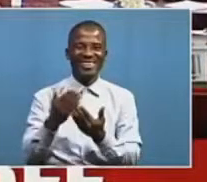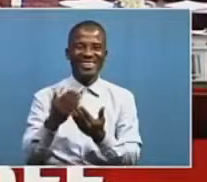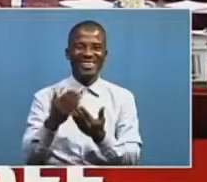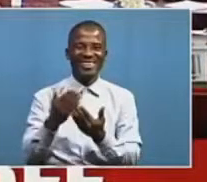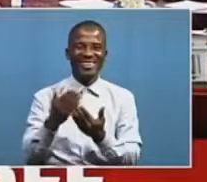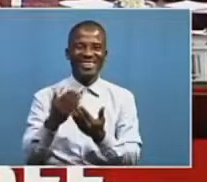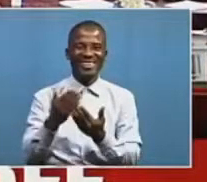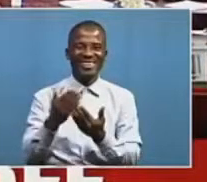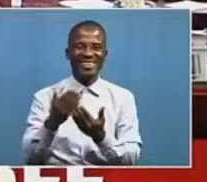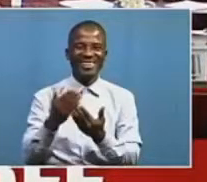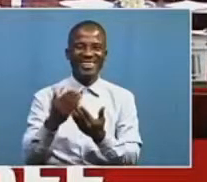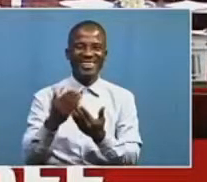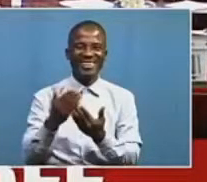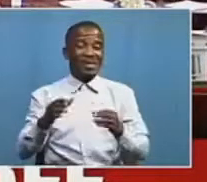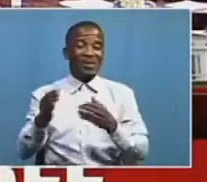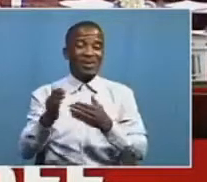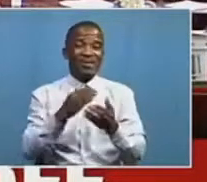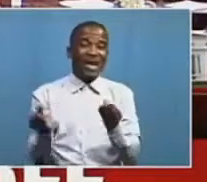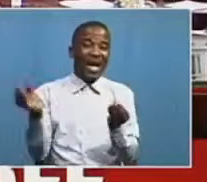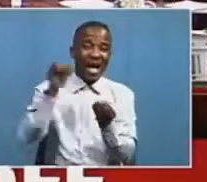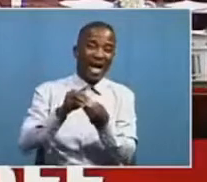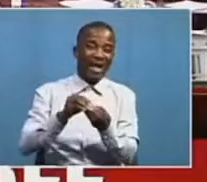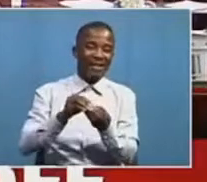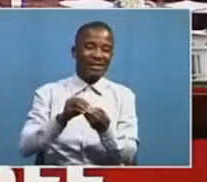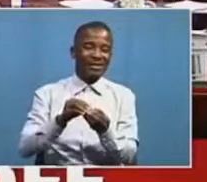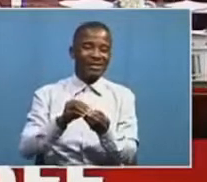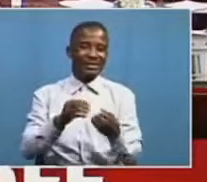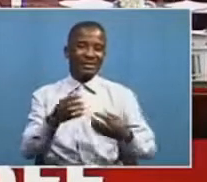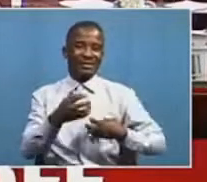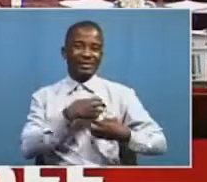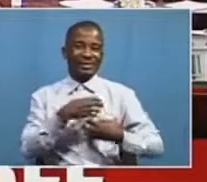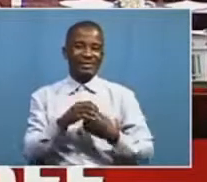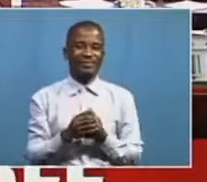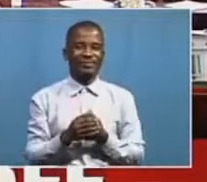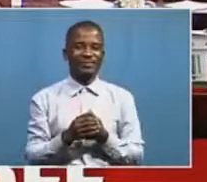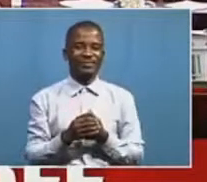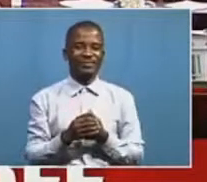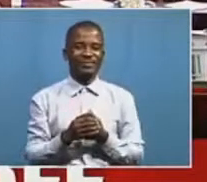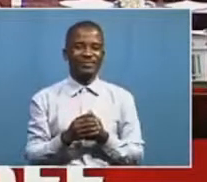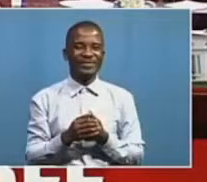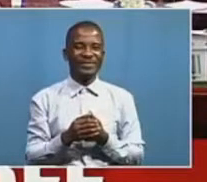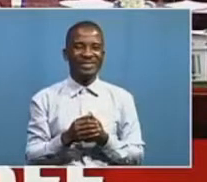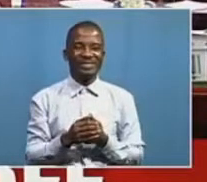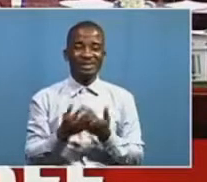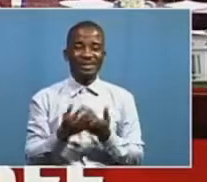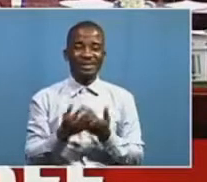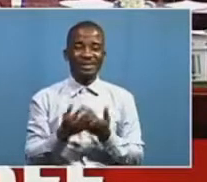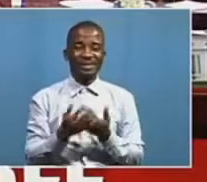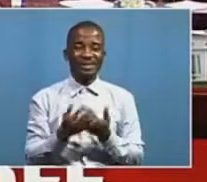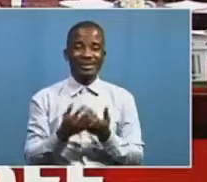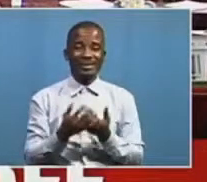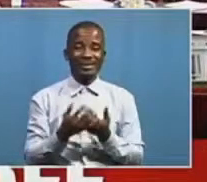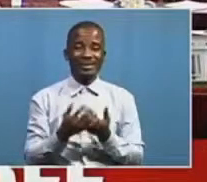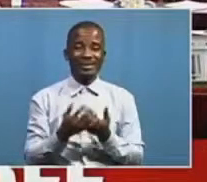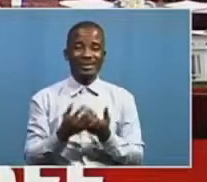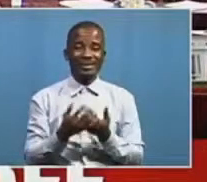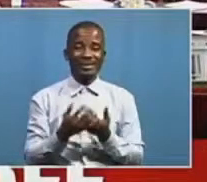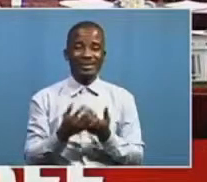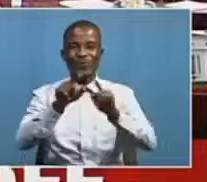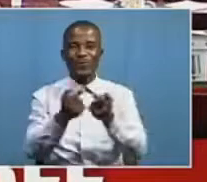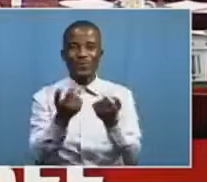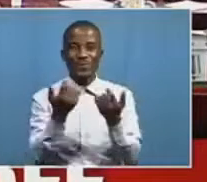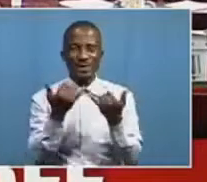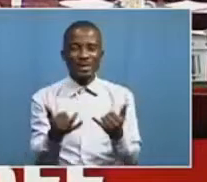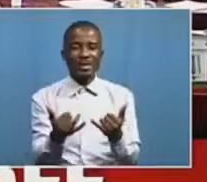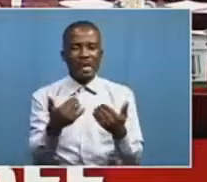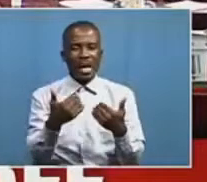the election, even if added to petitioner's votes. End of quote. It is these conflicting positions of the parties which